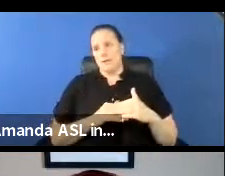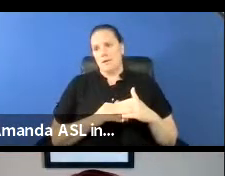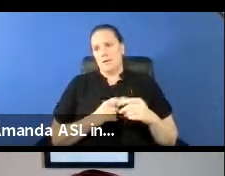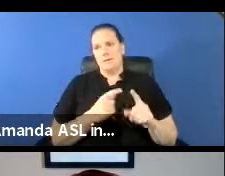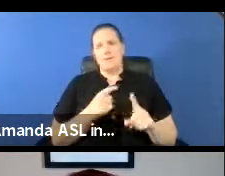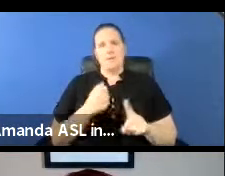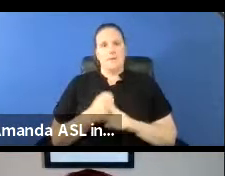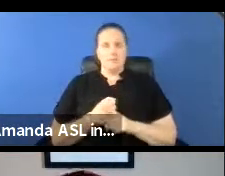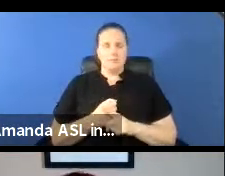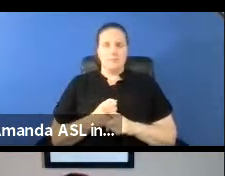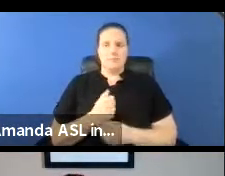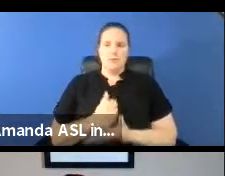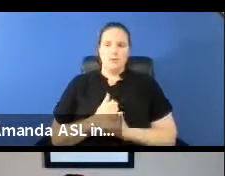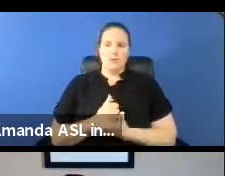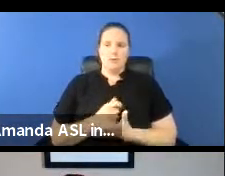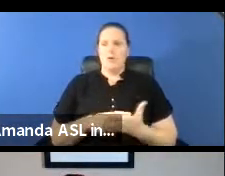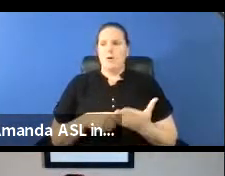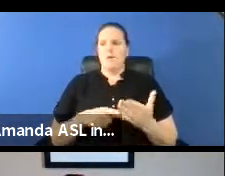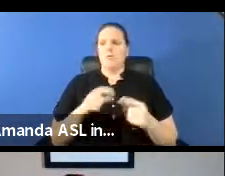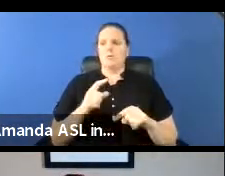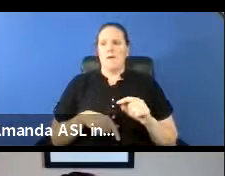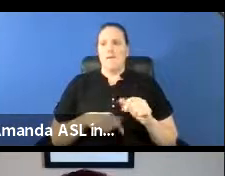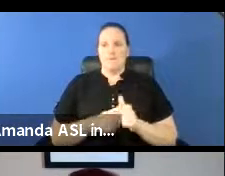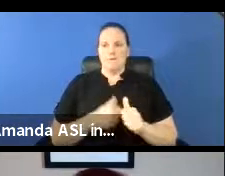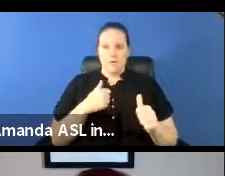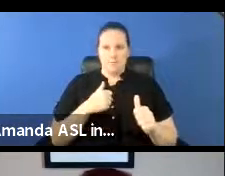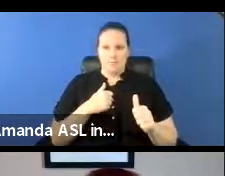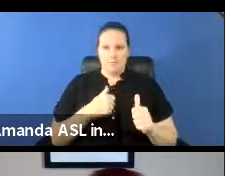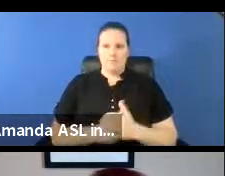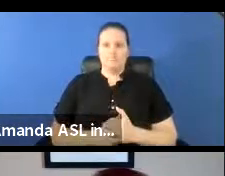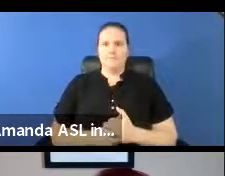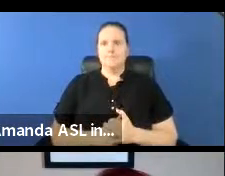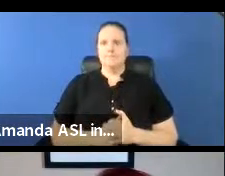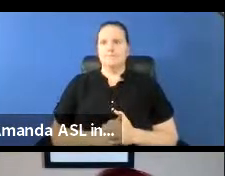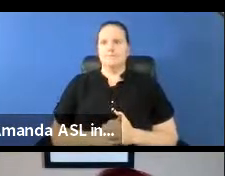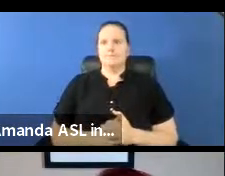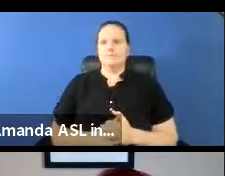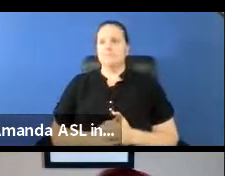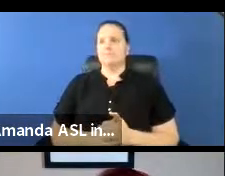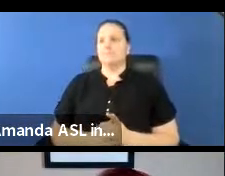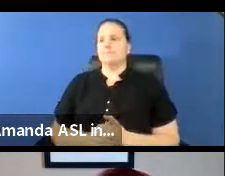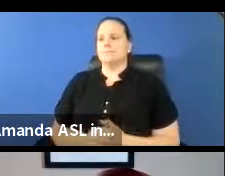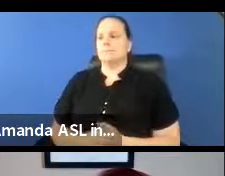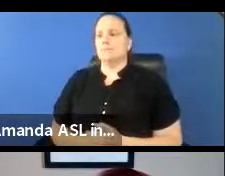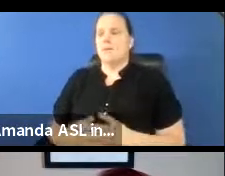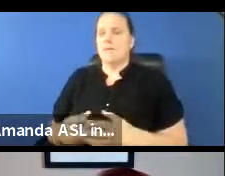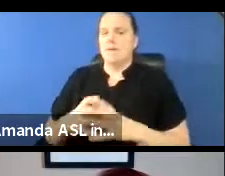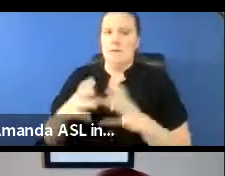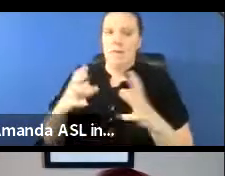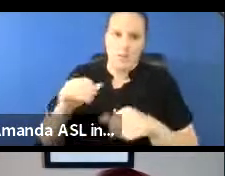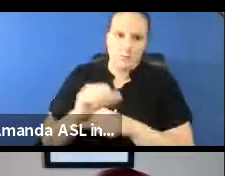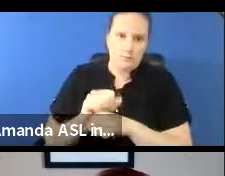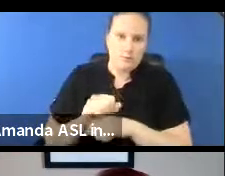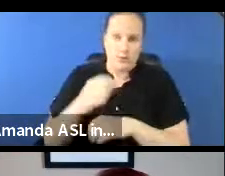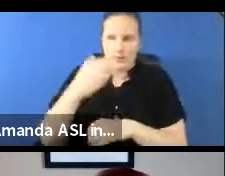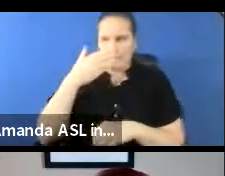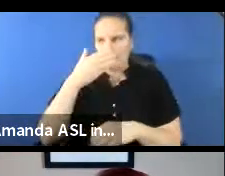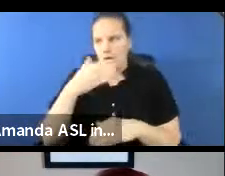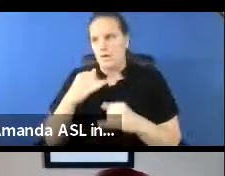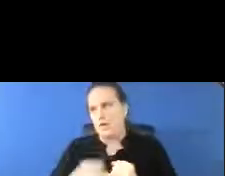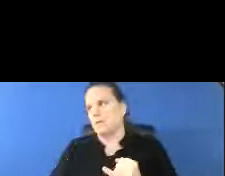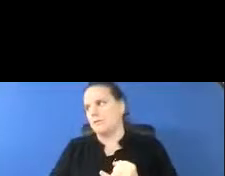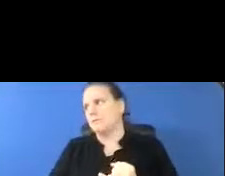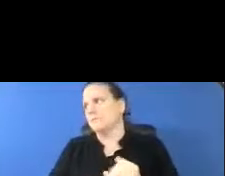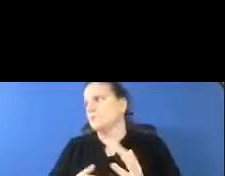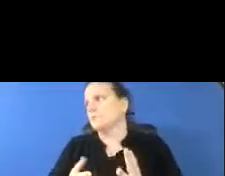then mitigate for what you can't avoid or minimize. So there is a lot of work that is done on the front end and then